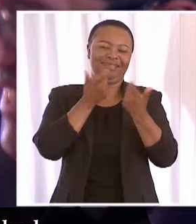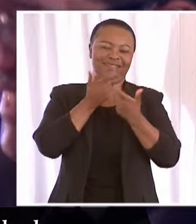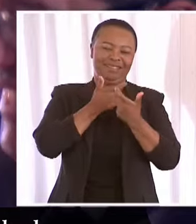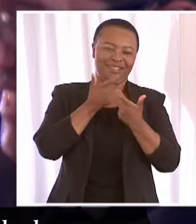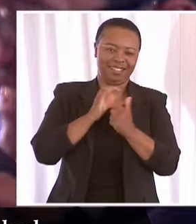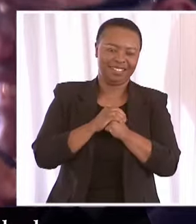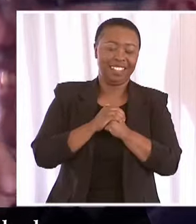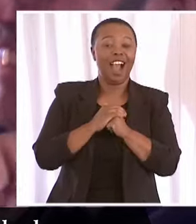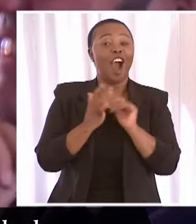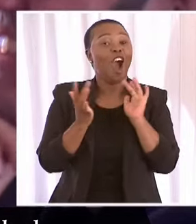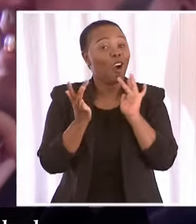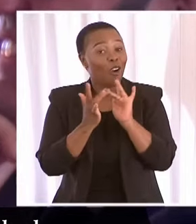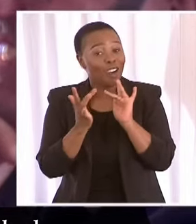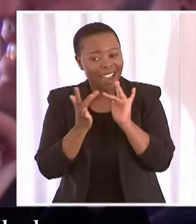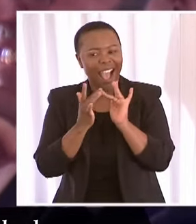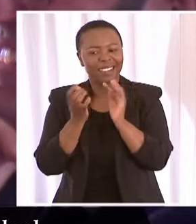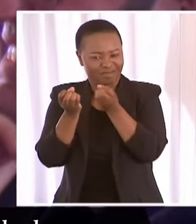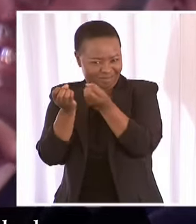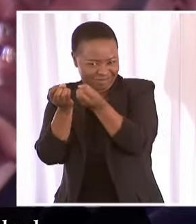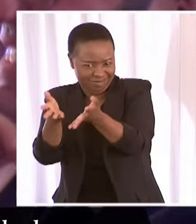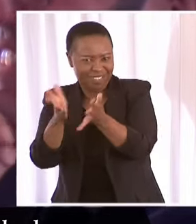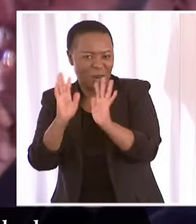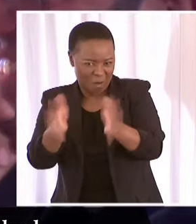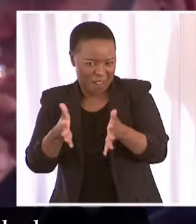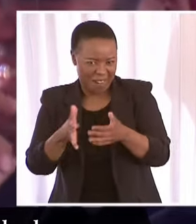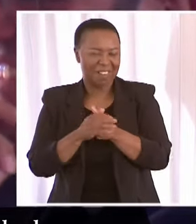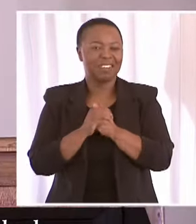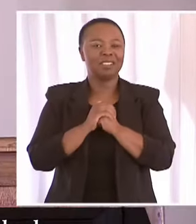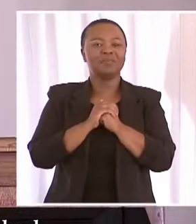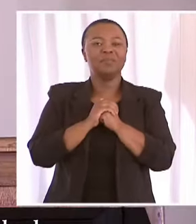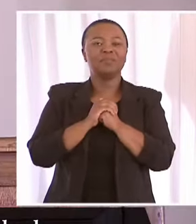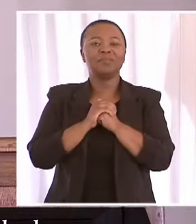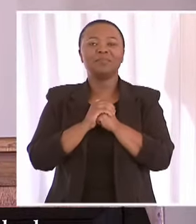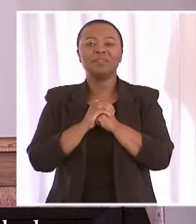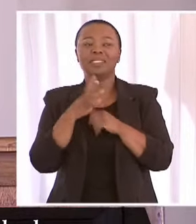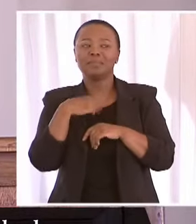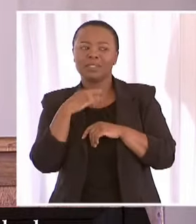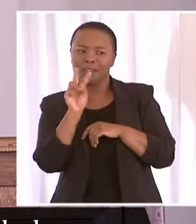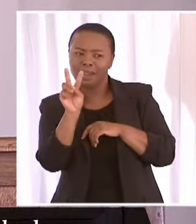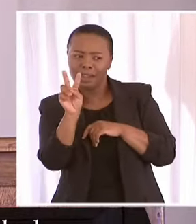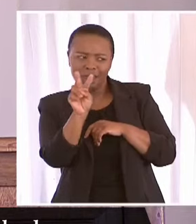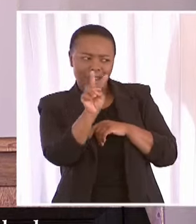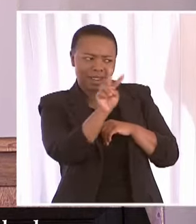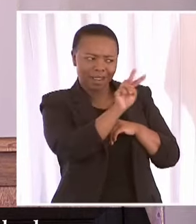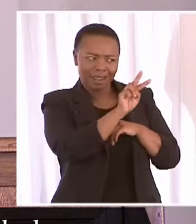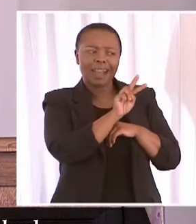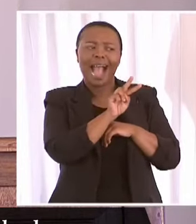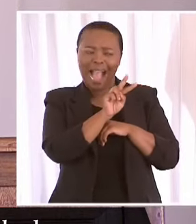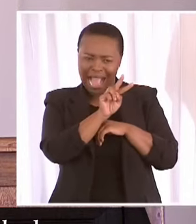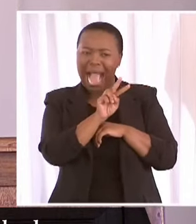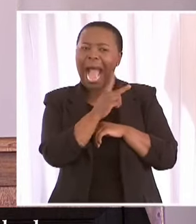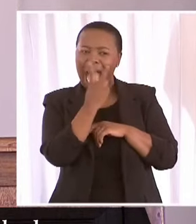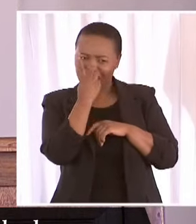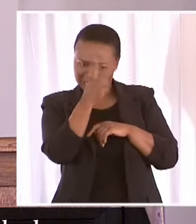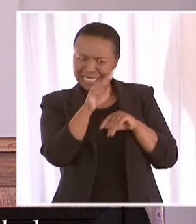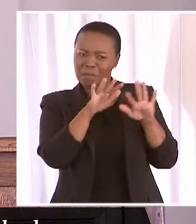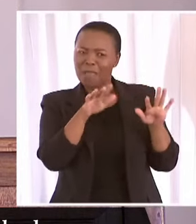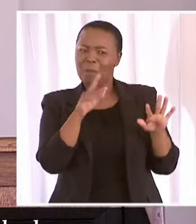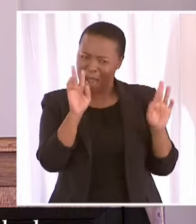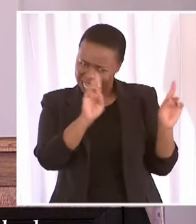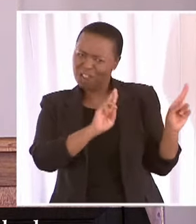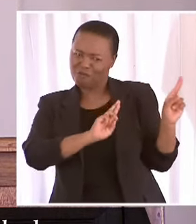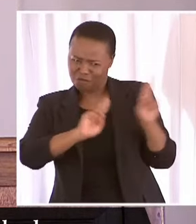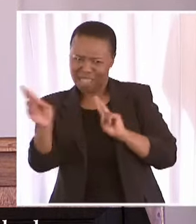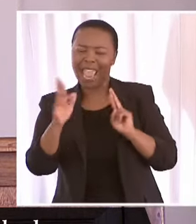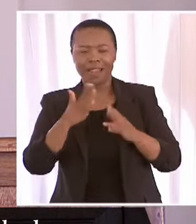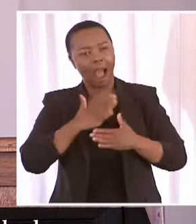with some contact details of some of the people I've seen here who seem to be ready and